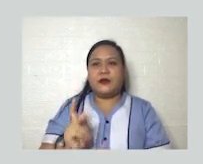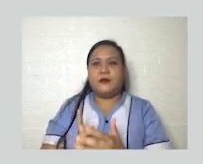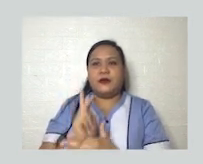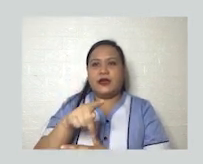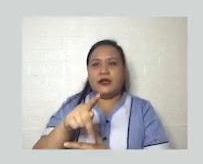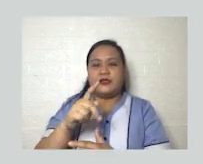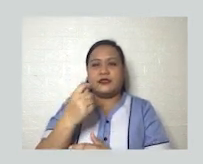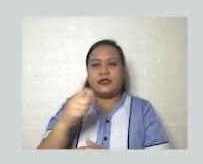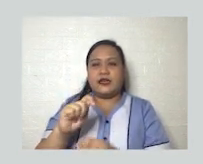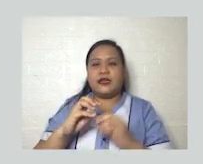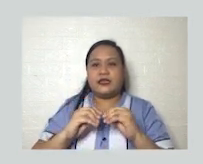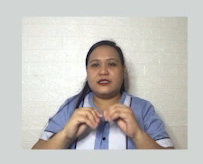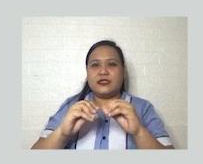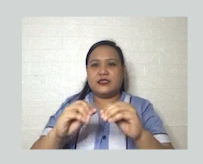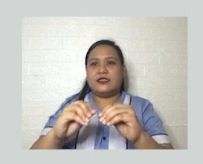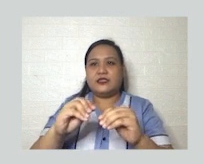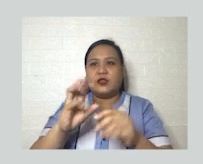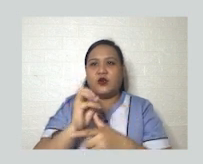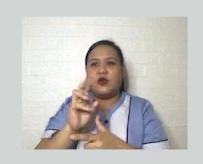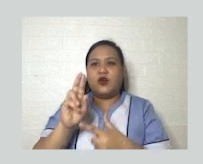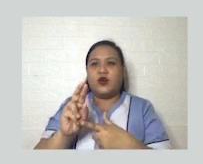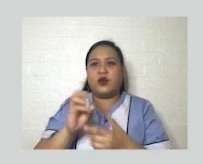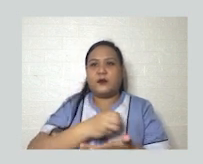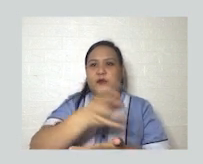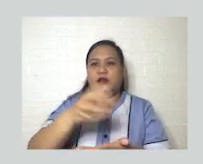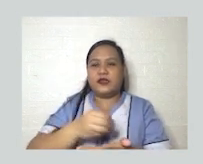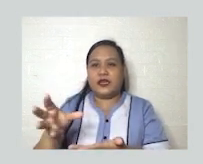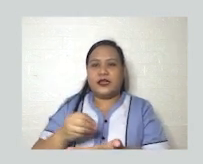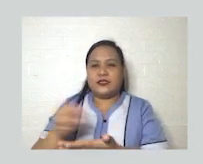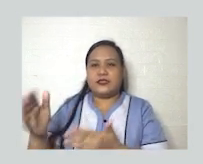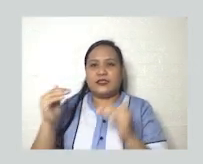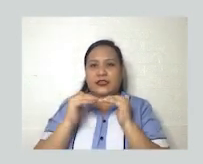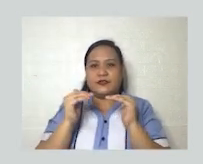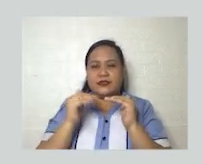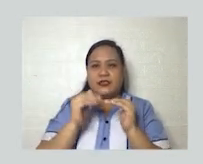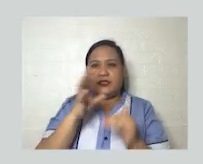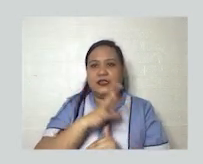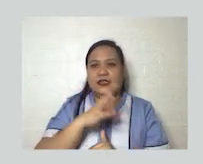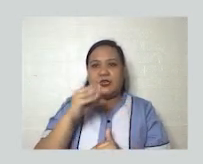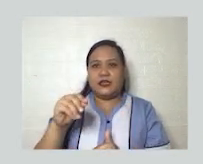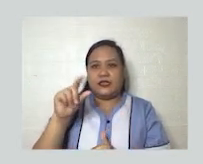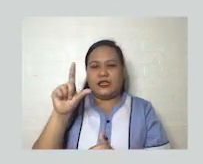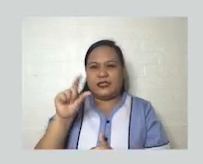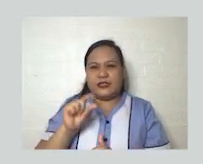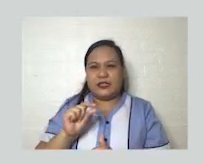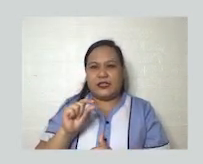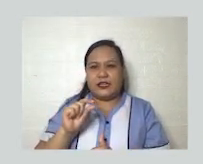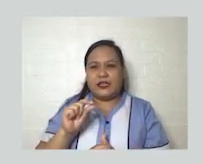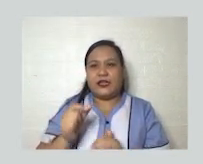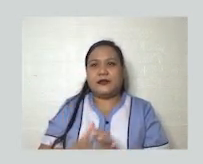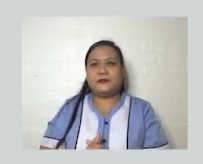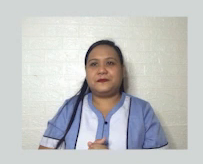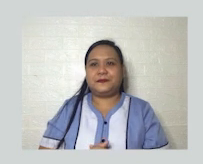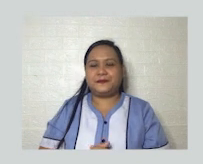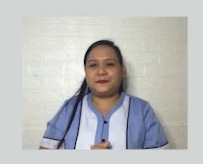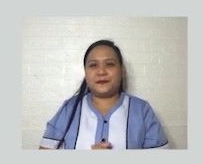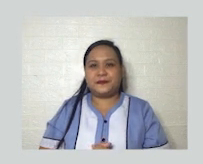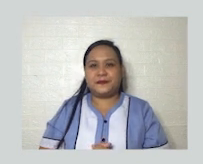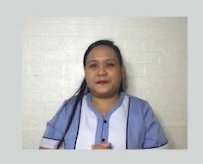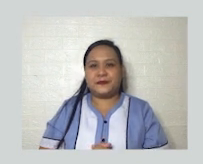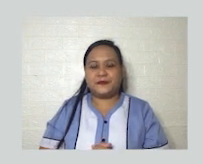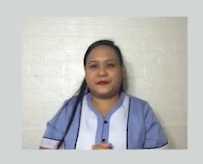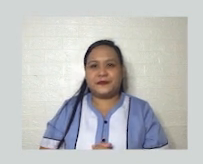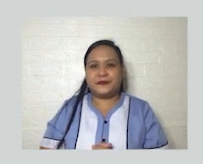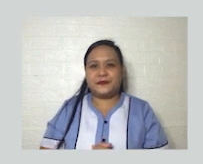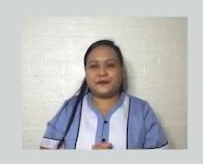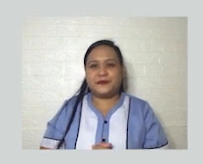Letter F, sow the seeds in rows or broadcast evenly and thinly.